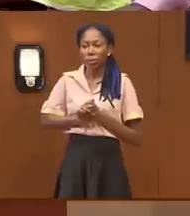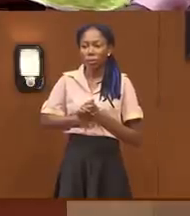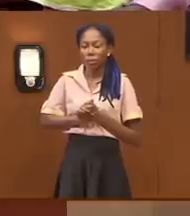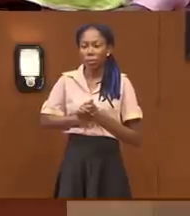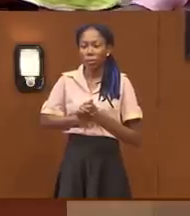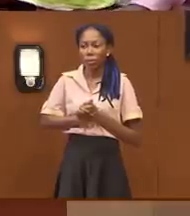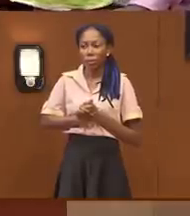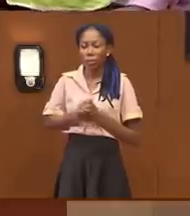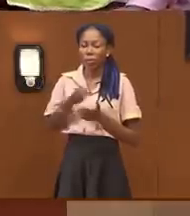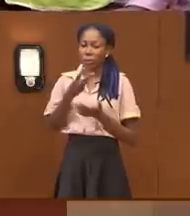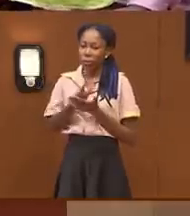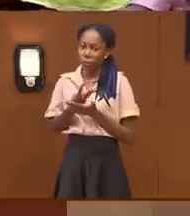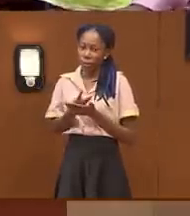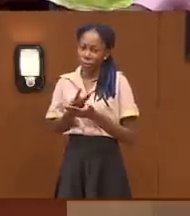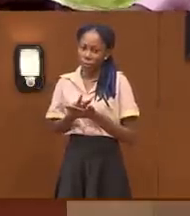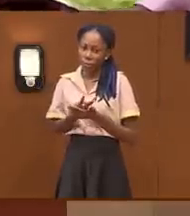I am pleading with you to